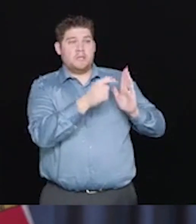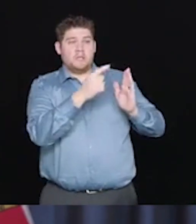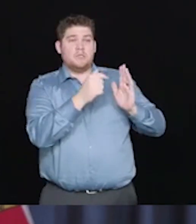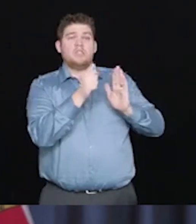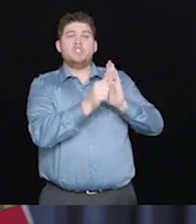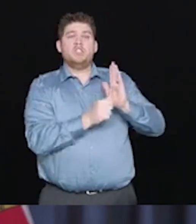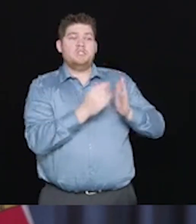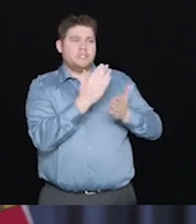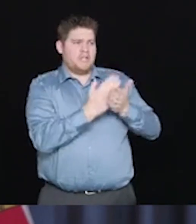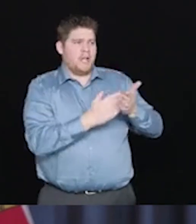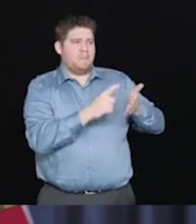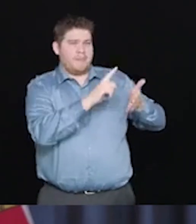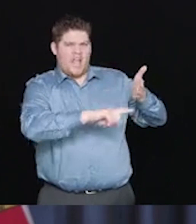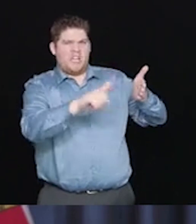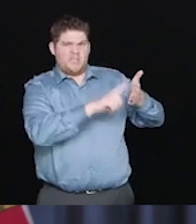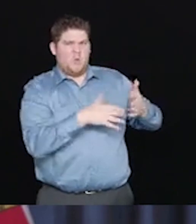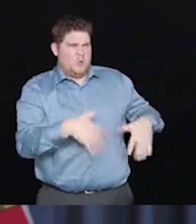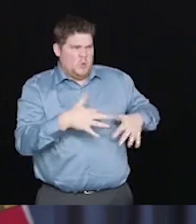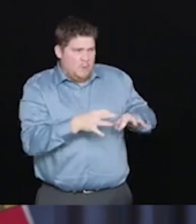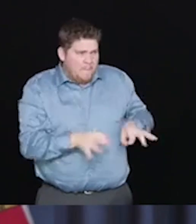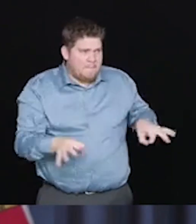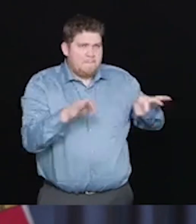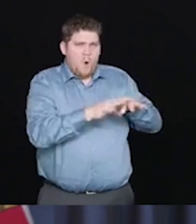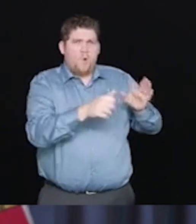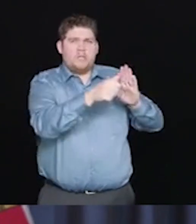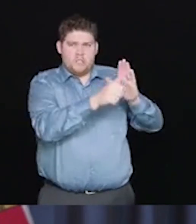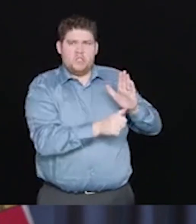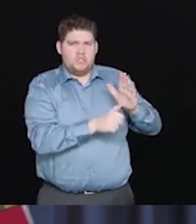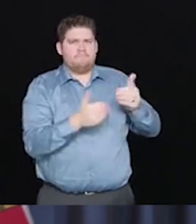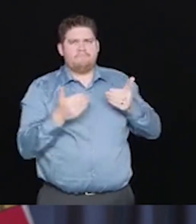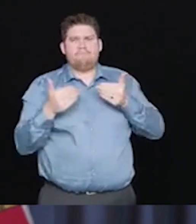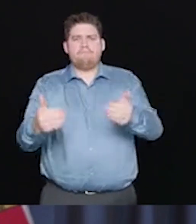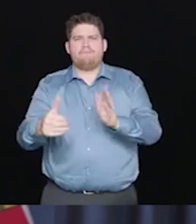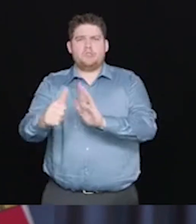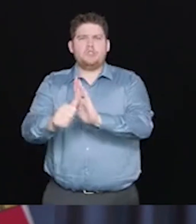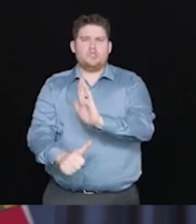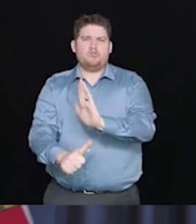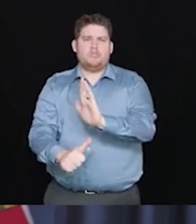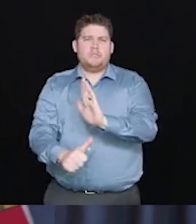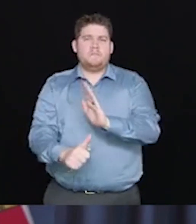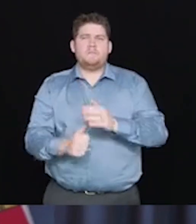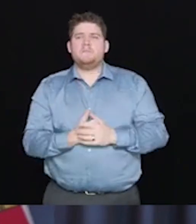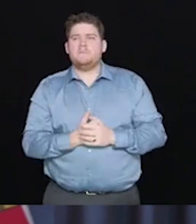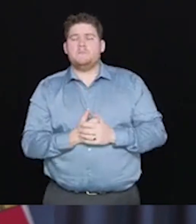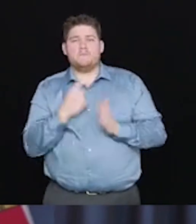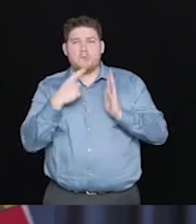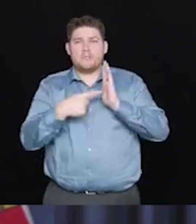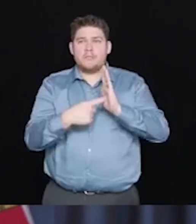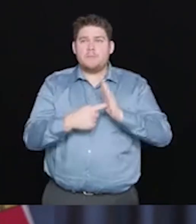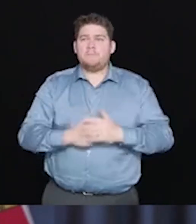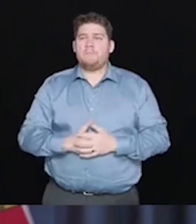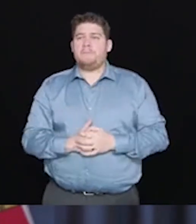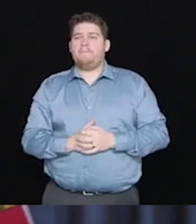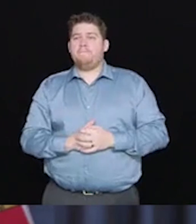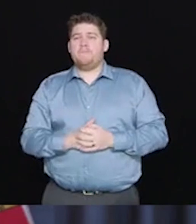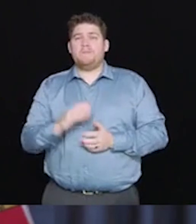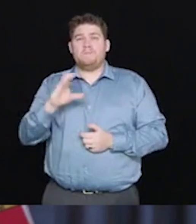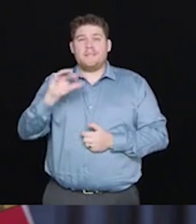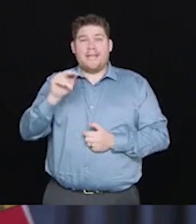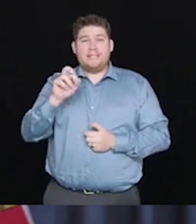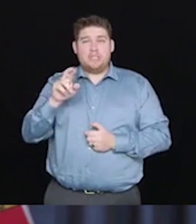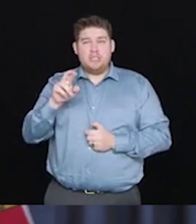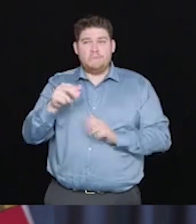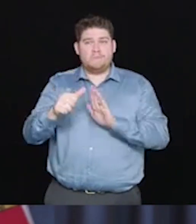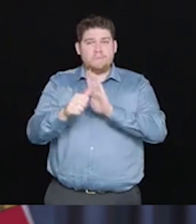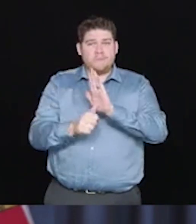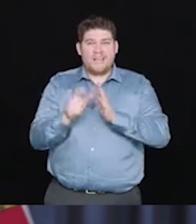of scheduled surgeries, which will tell you, and the opening up effectively of almost 4,000 hospital beds. That tells you effectively